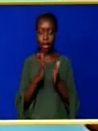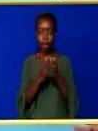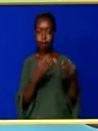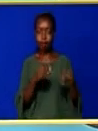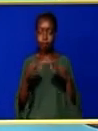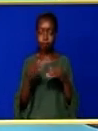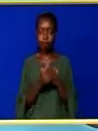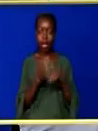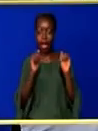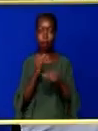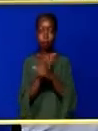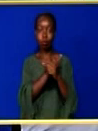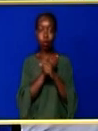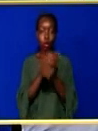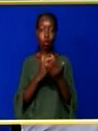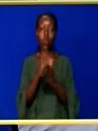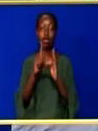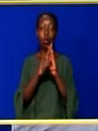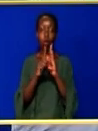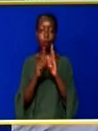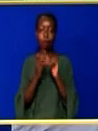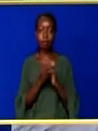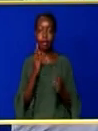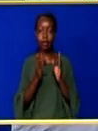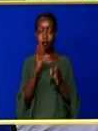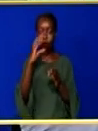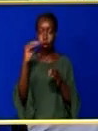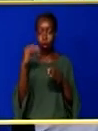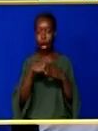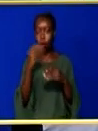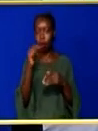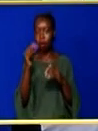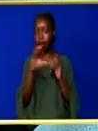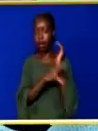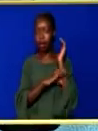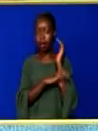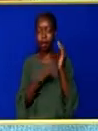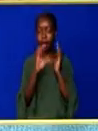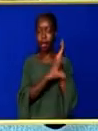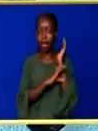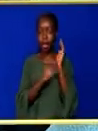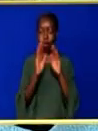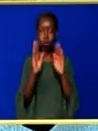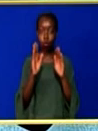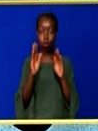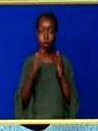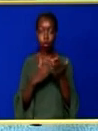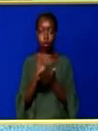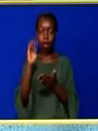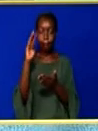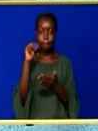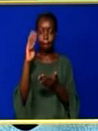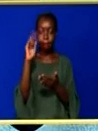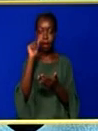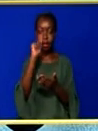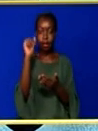be protected by the law. By the law. Yes. Even if you go outside another country, your country, through maybe the embassies or something, yes, they'll be looking for you